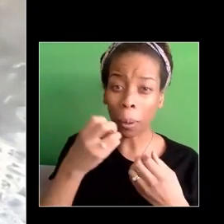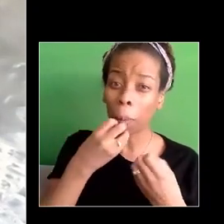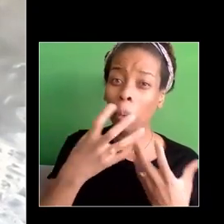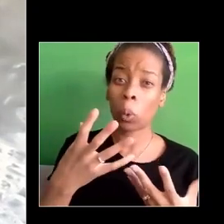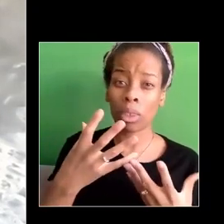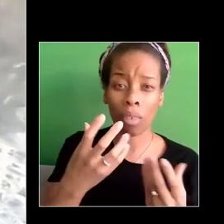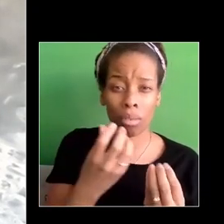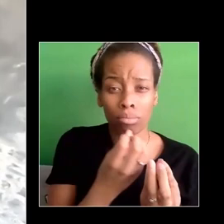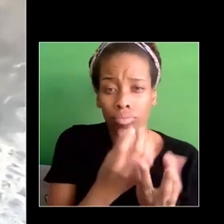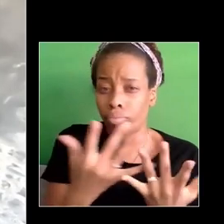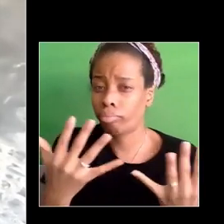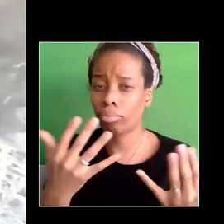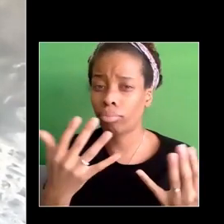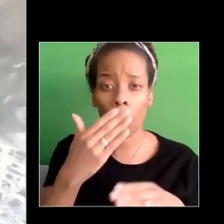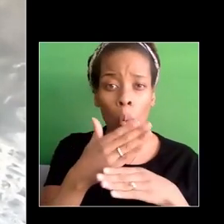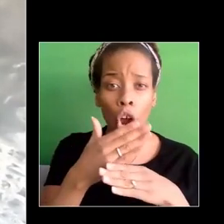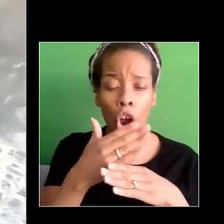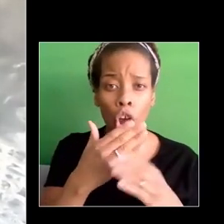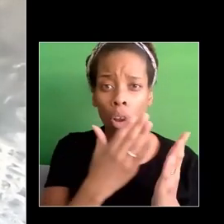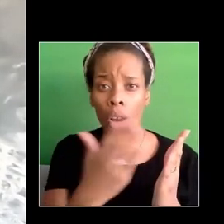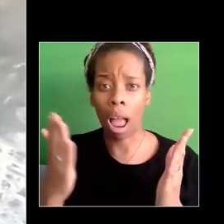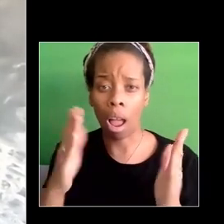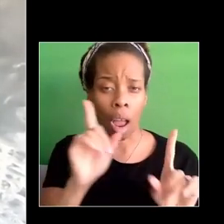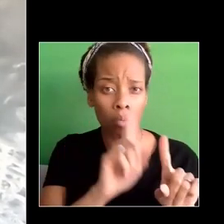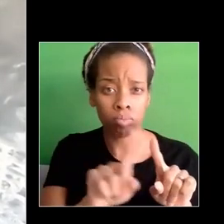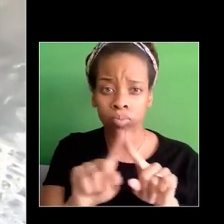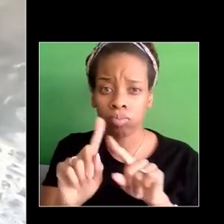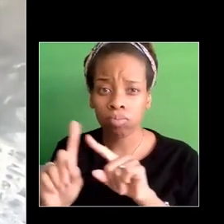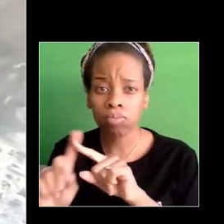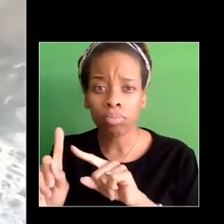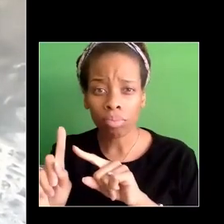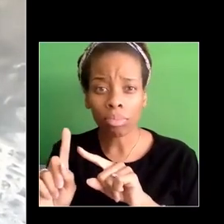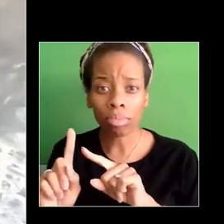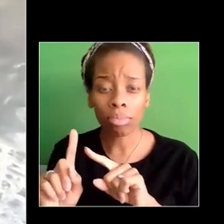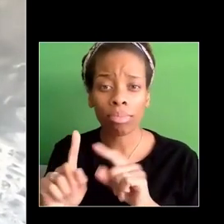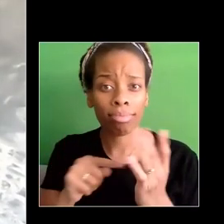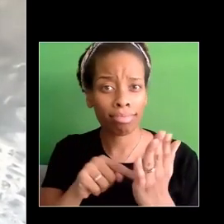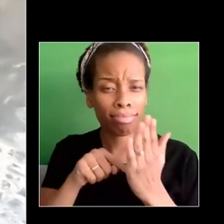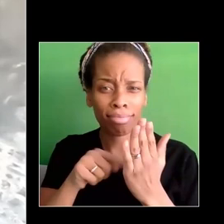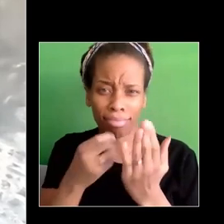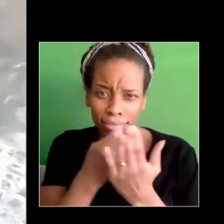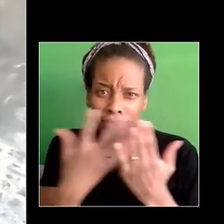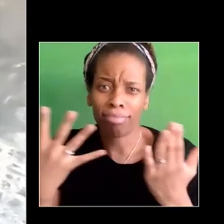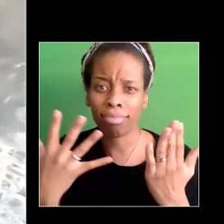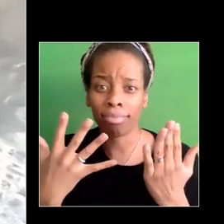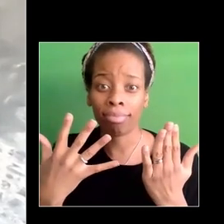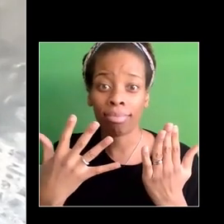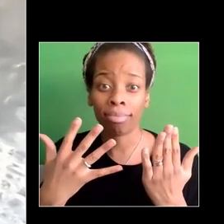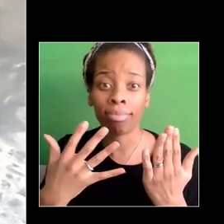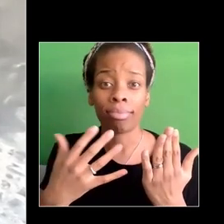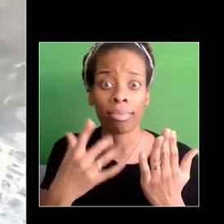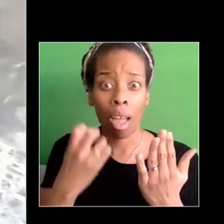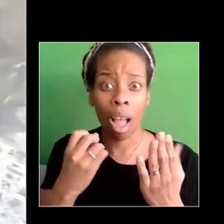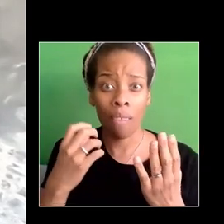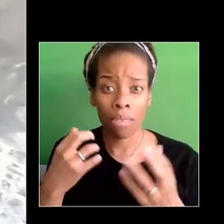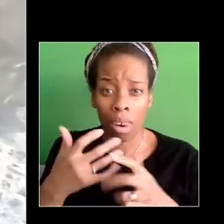of work that this exhibition surveys, and this exhibition also indicates and points to the larger body of work